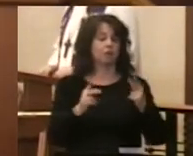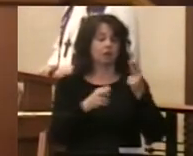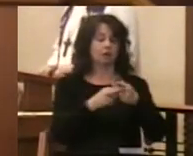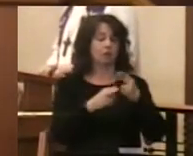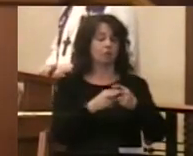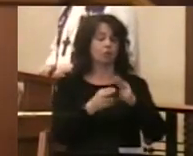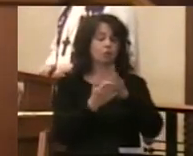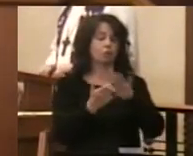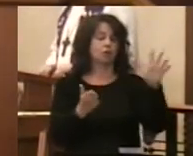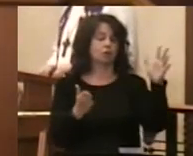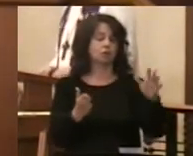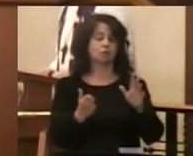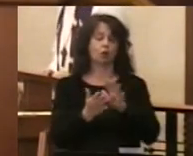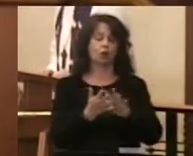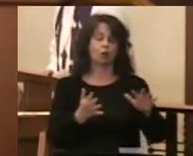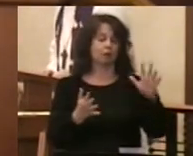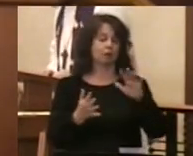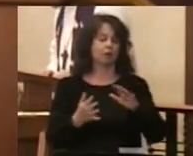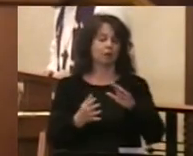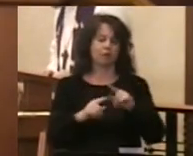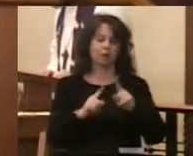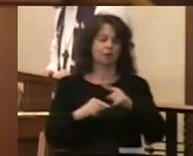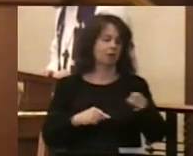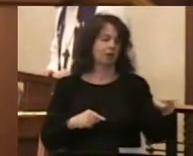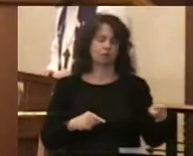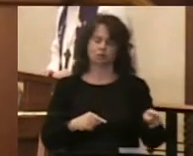glory. But they would not listen.